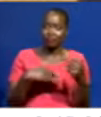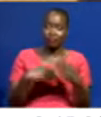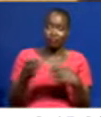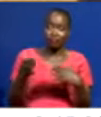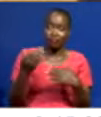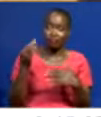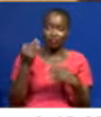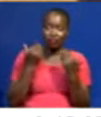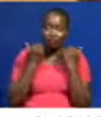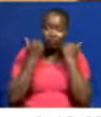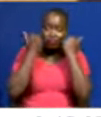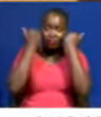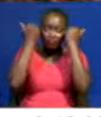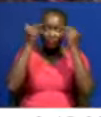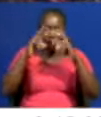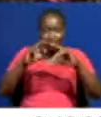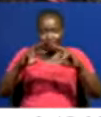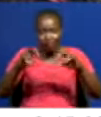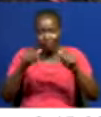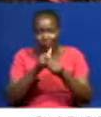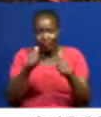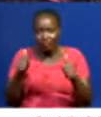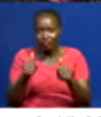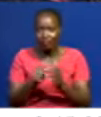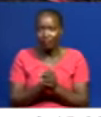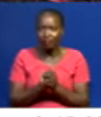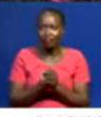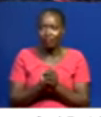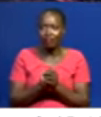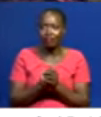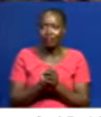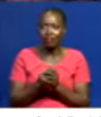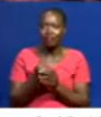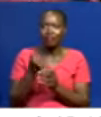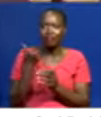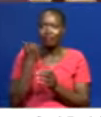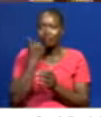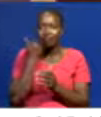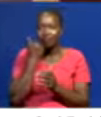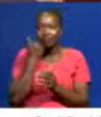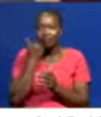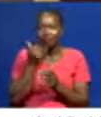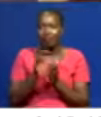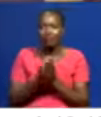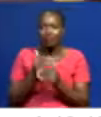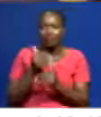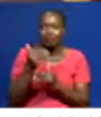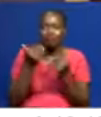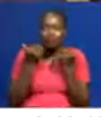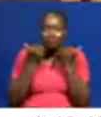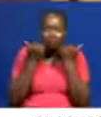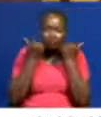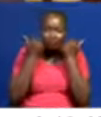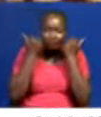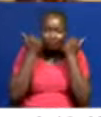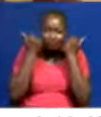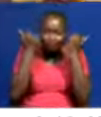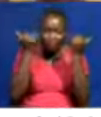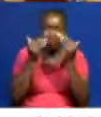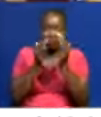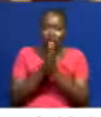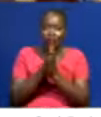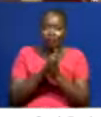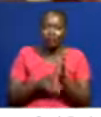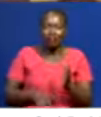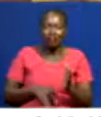of depression and they have to check me out. Her illness would later morph into post-traumatic stress disorder and mood